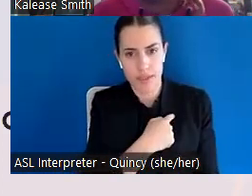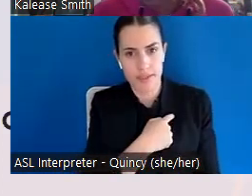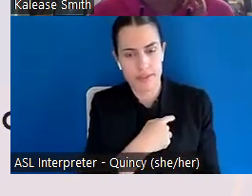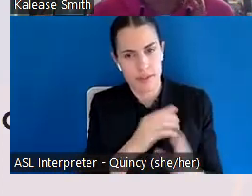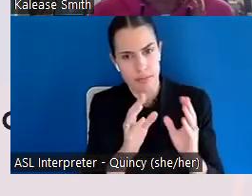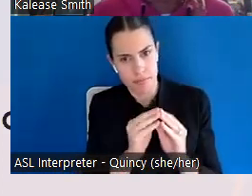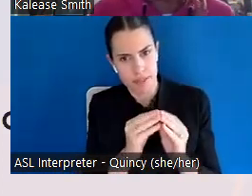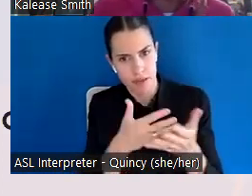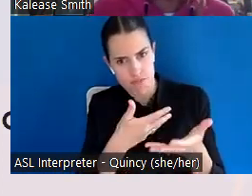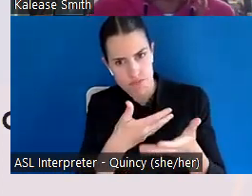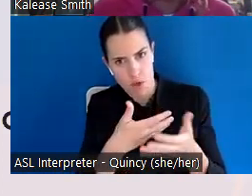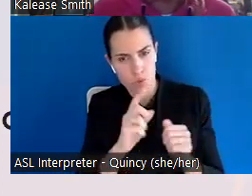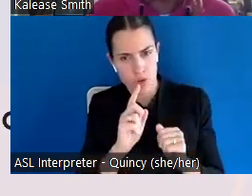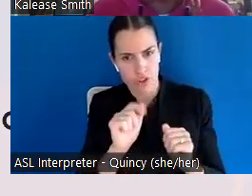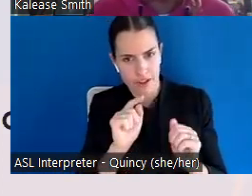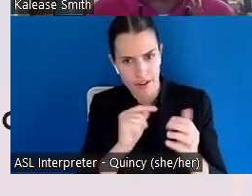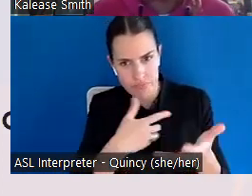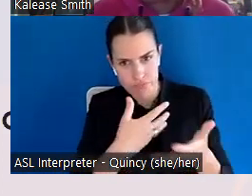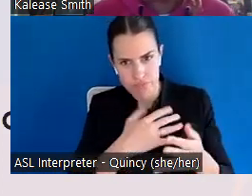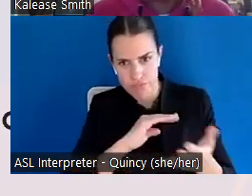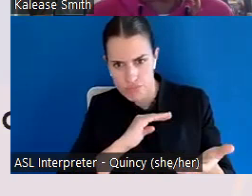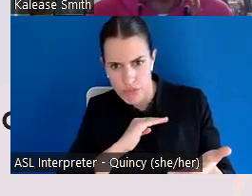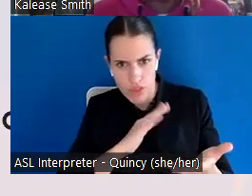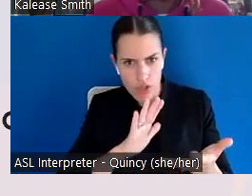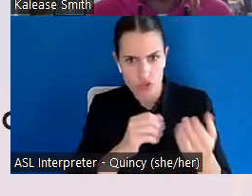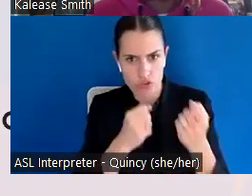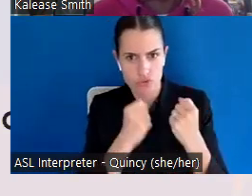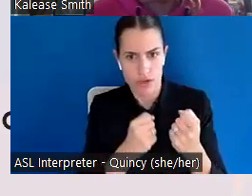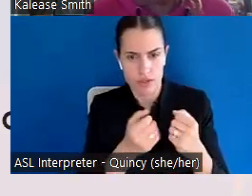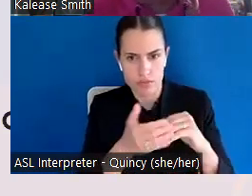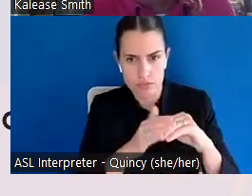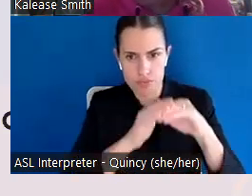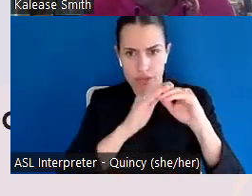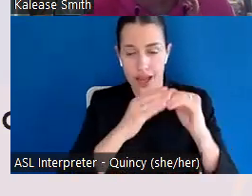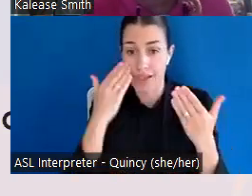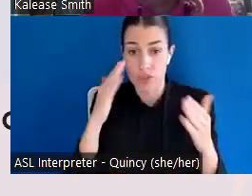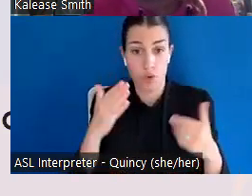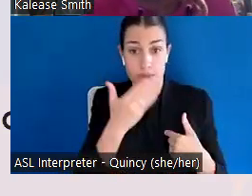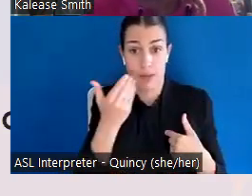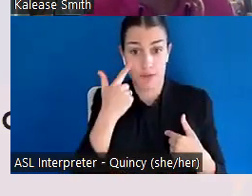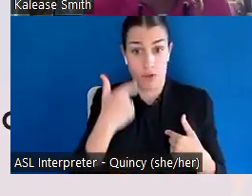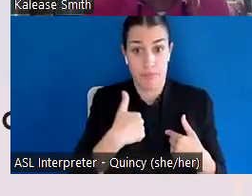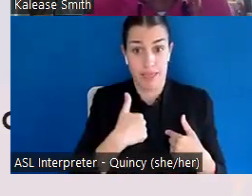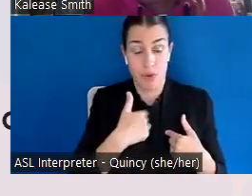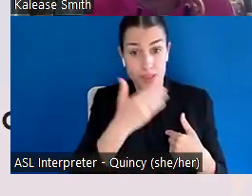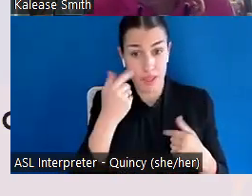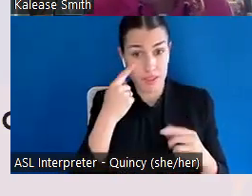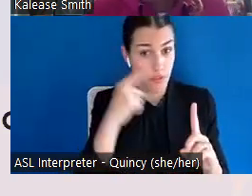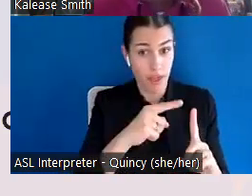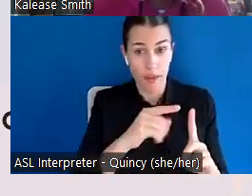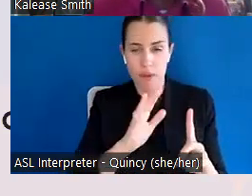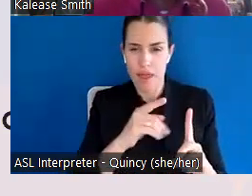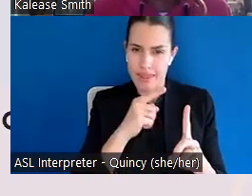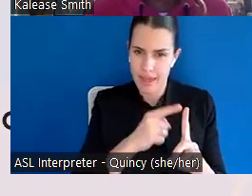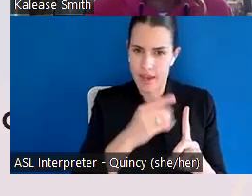they're at. And we build on their strengths. And I don't know what's best for me, so I can't tell somebody else what's best for them, only they